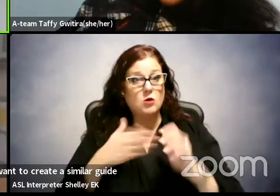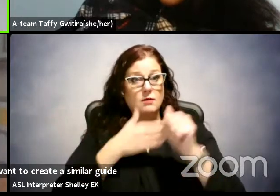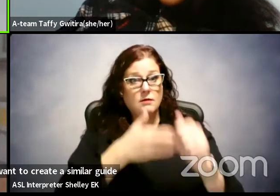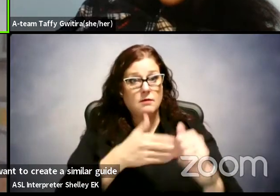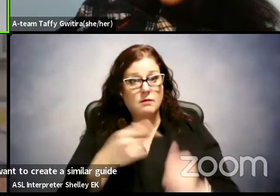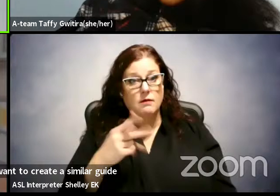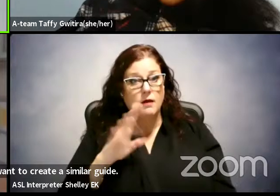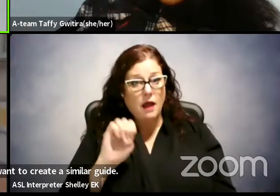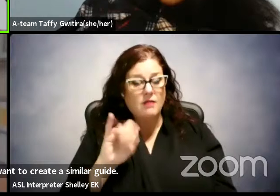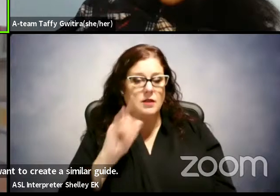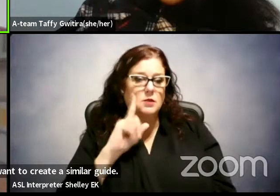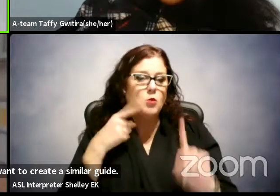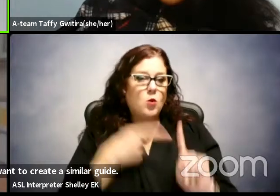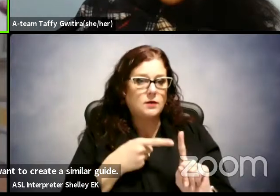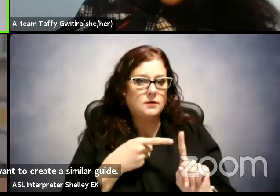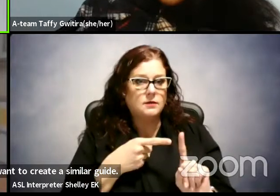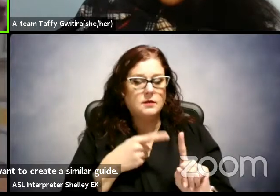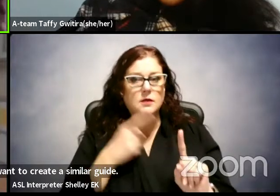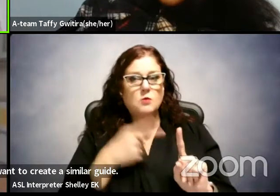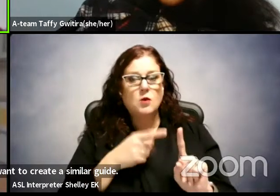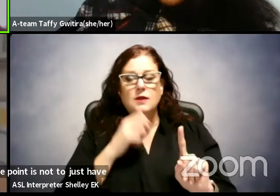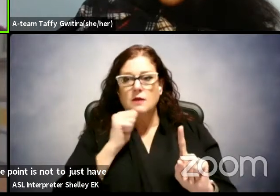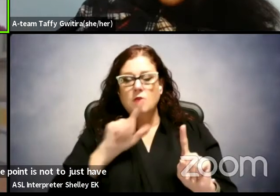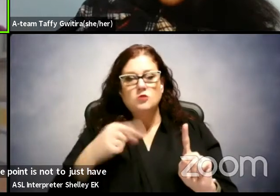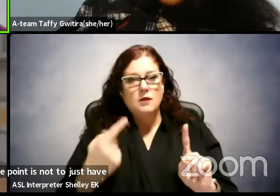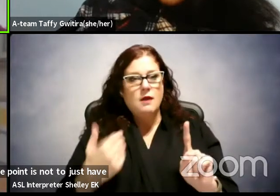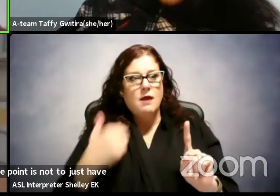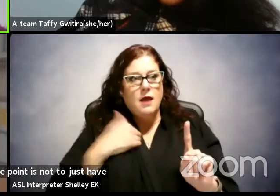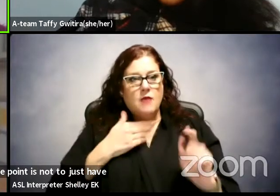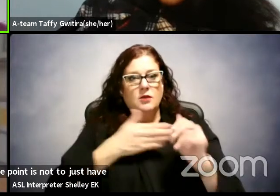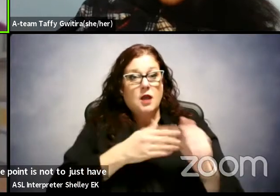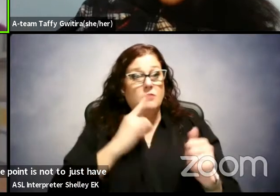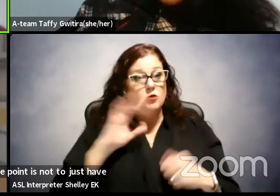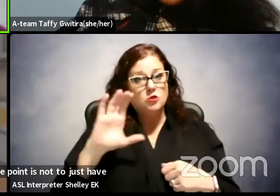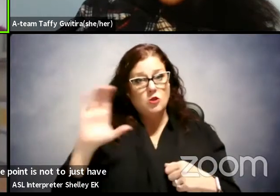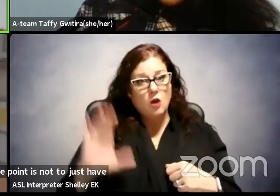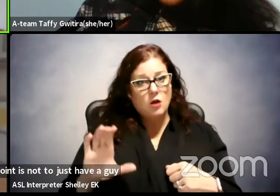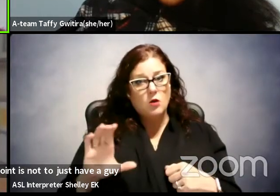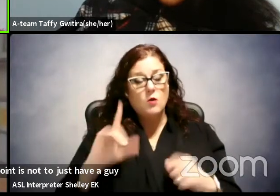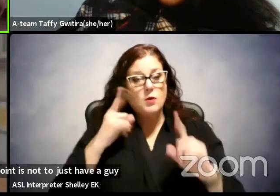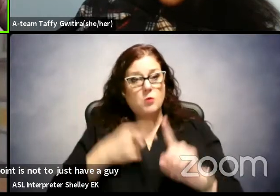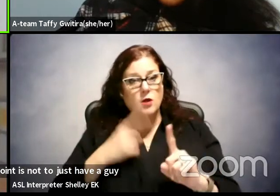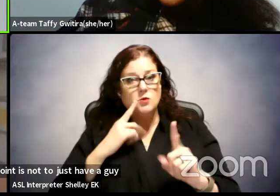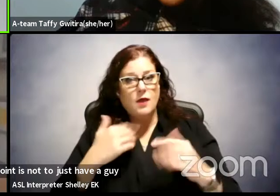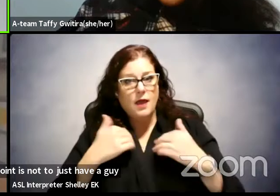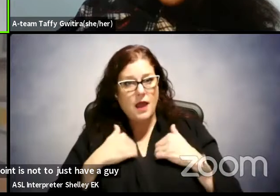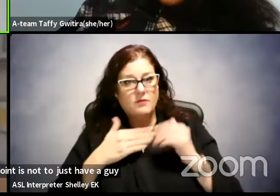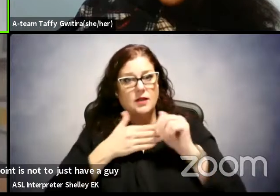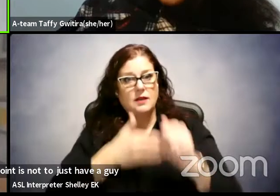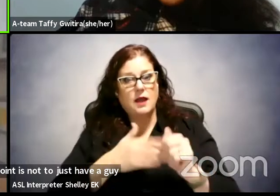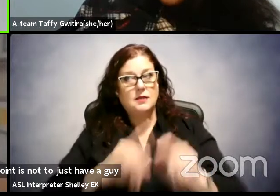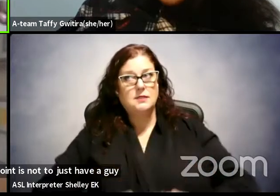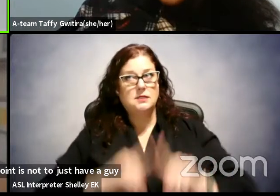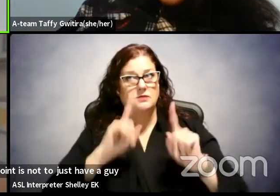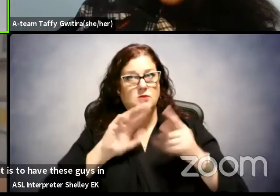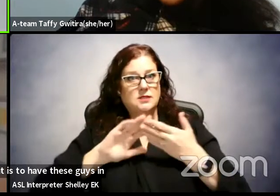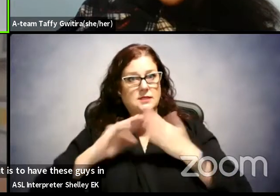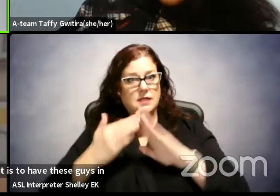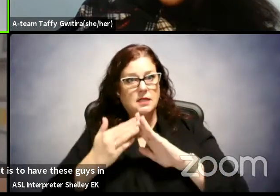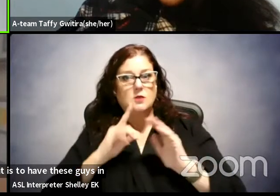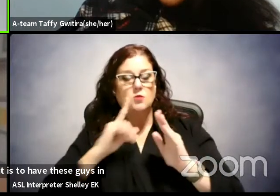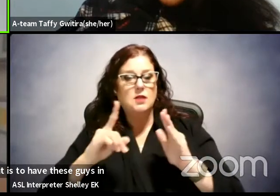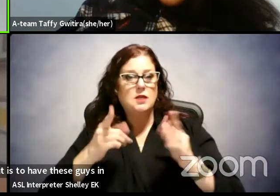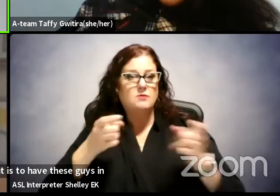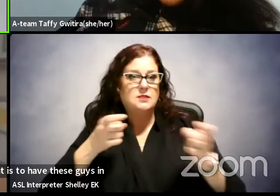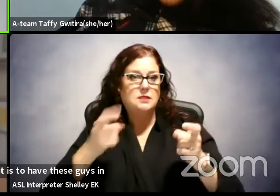that was the point. The point is not to just have a guide for Chicago. The point is to have these guides in different cities to really